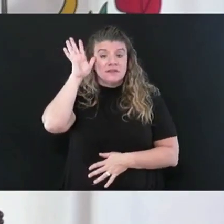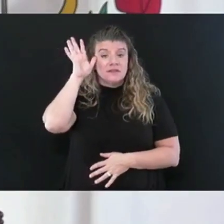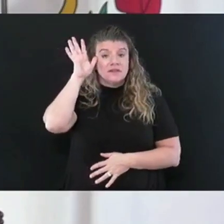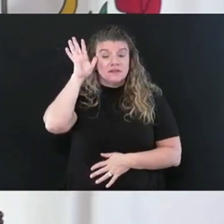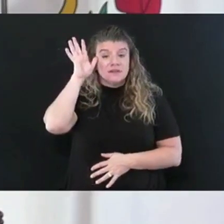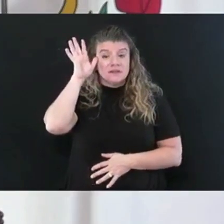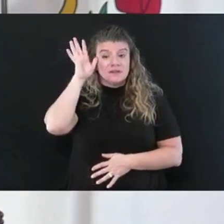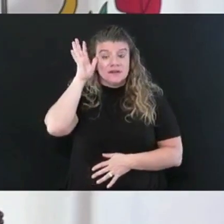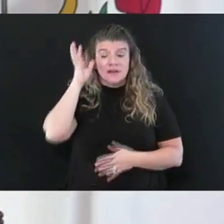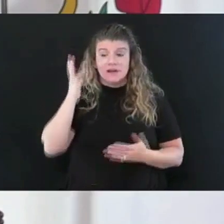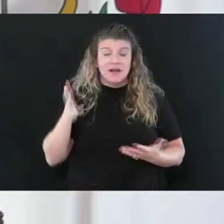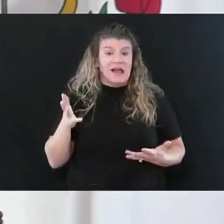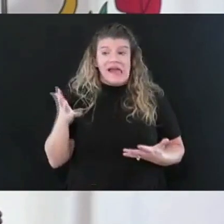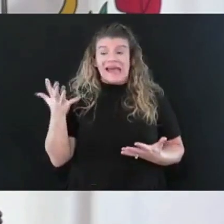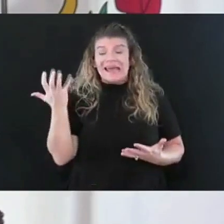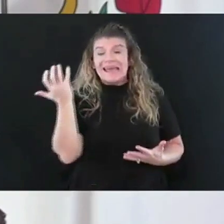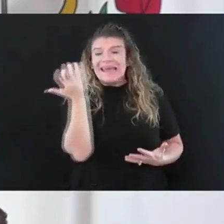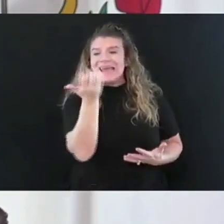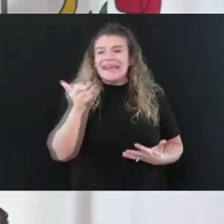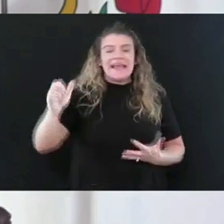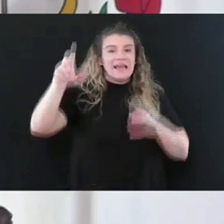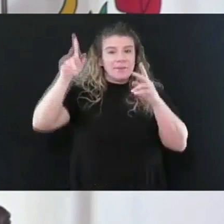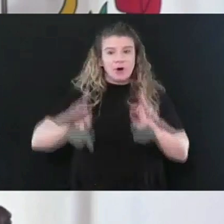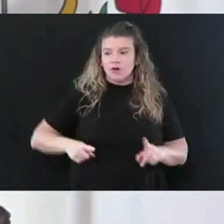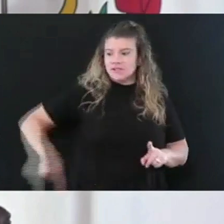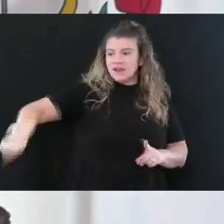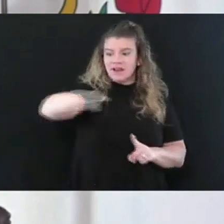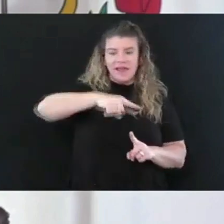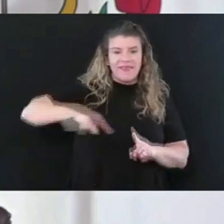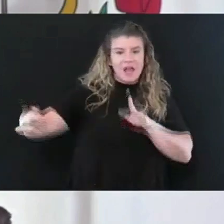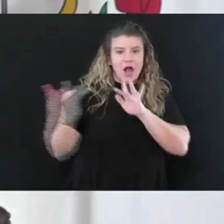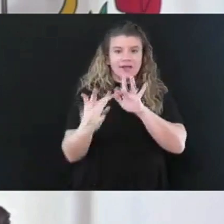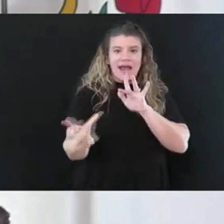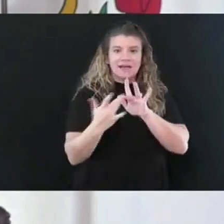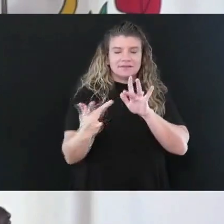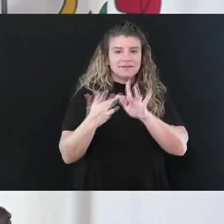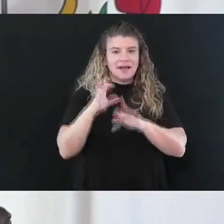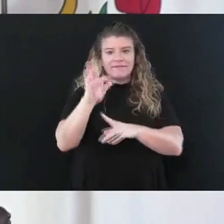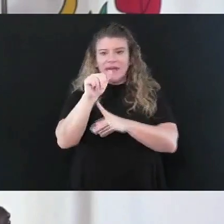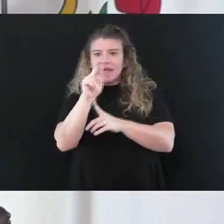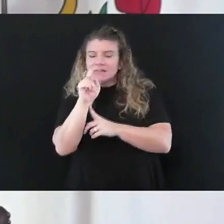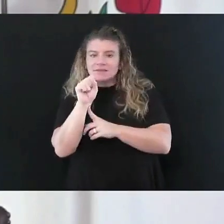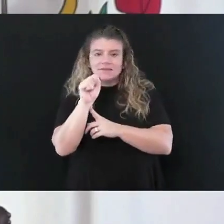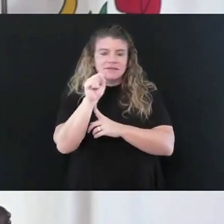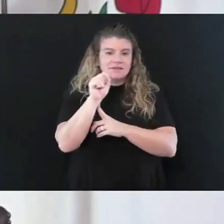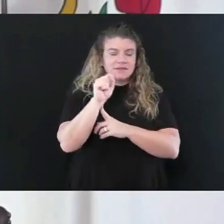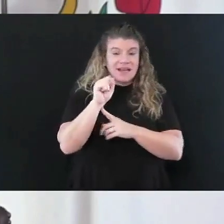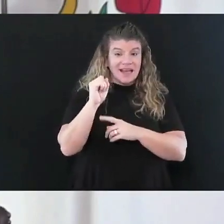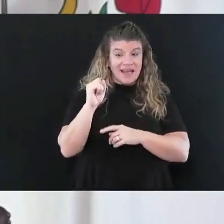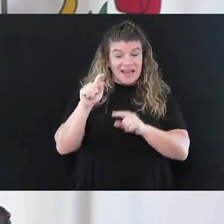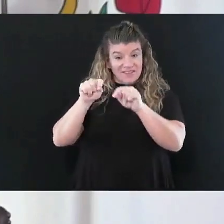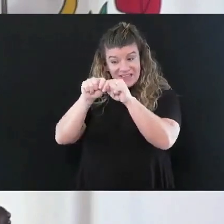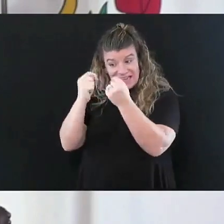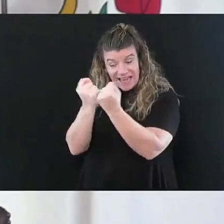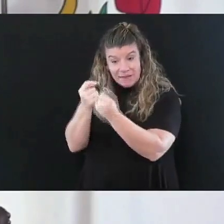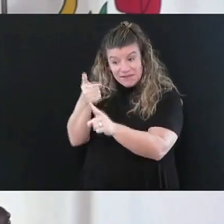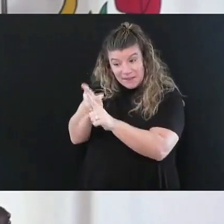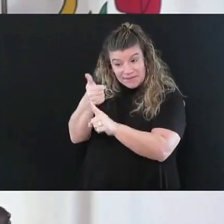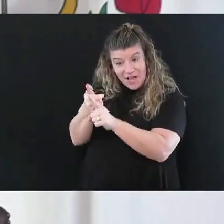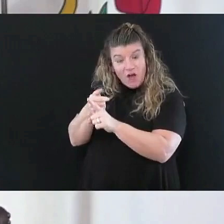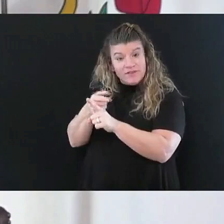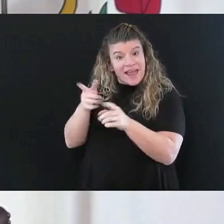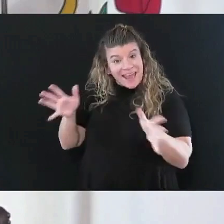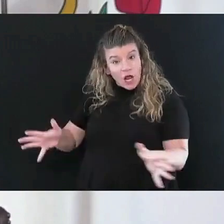of anybody that they come in contact with, the fans. I mean, if the teams could actually